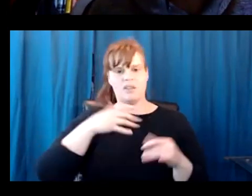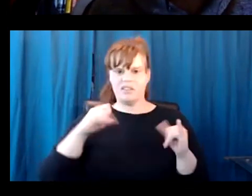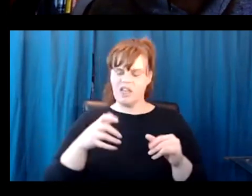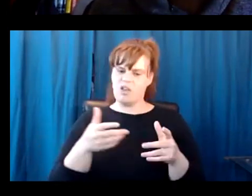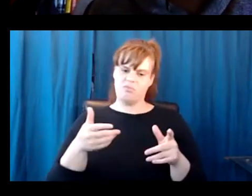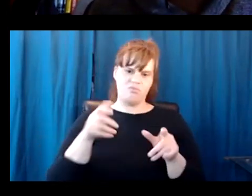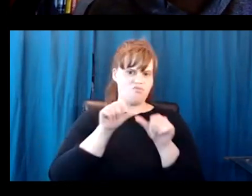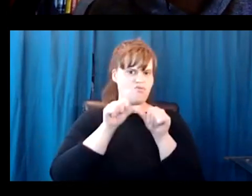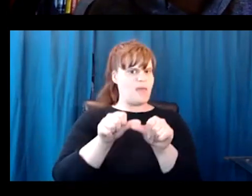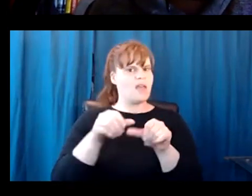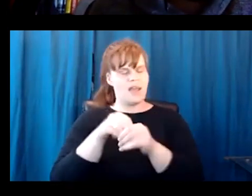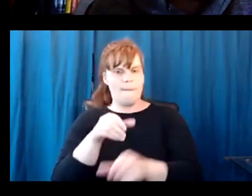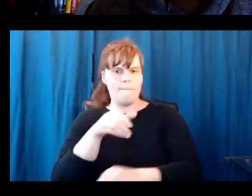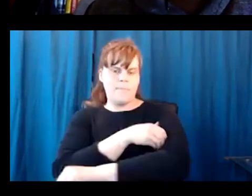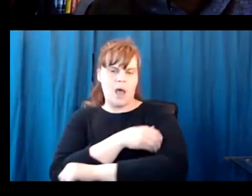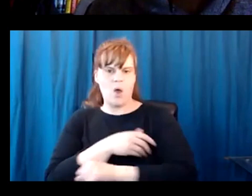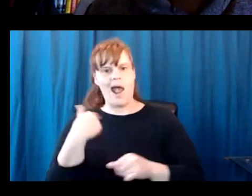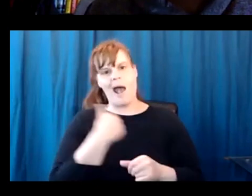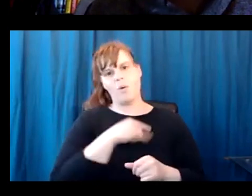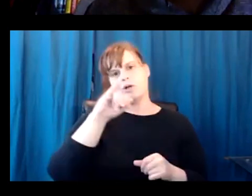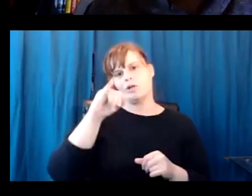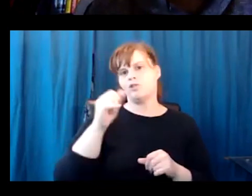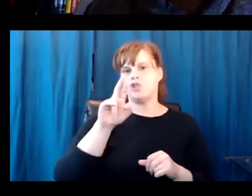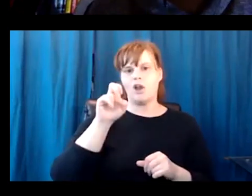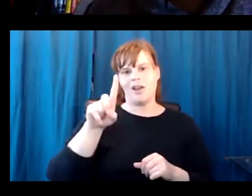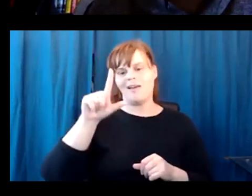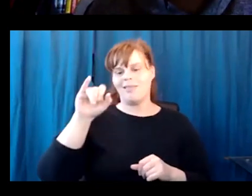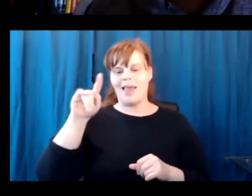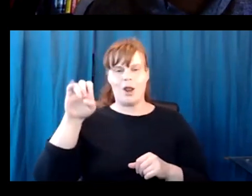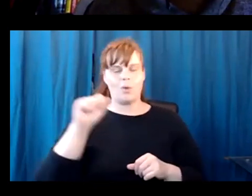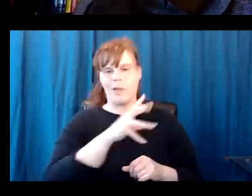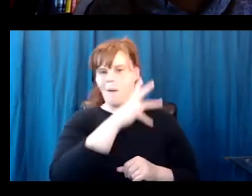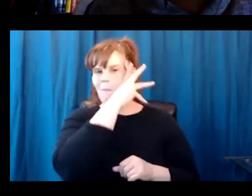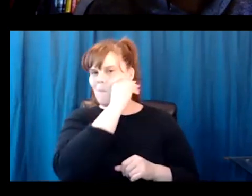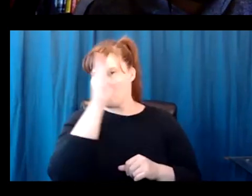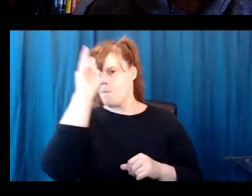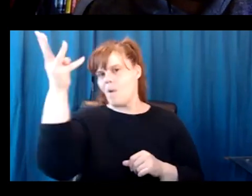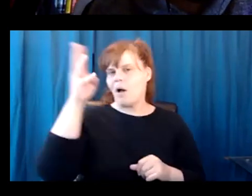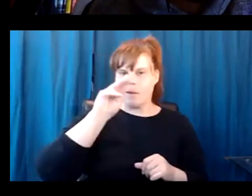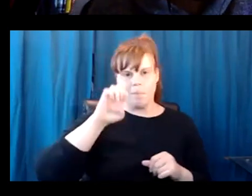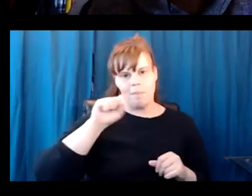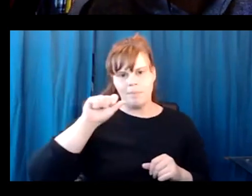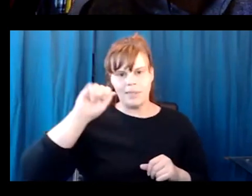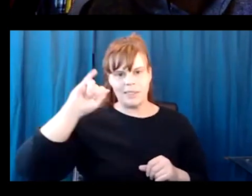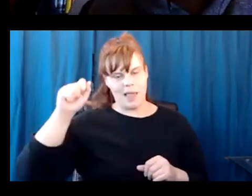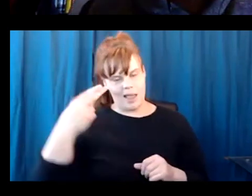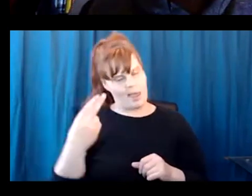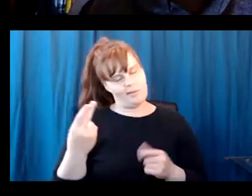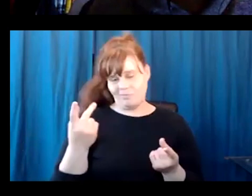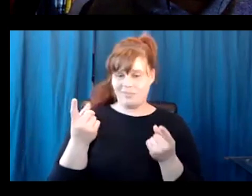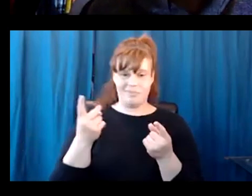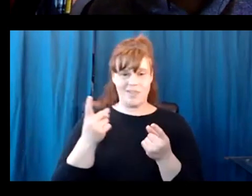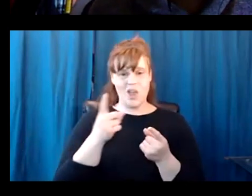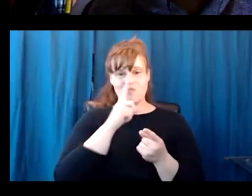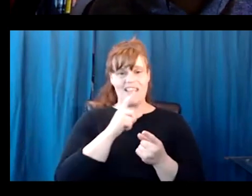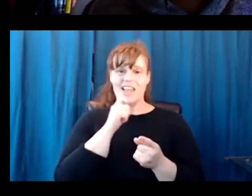Jared Leto's transhuman mock messiah is far from the least believable part of Blade Runner 2049.